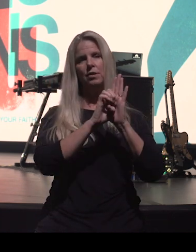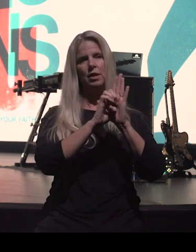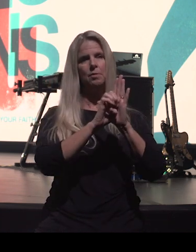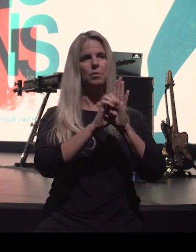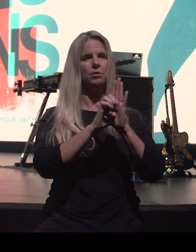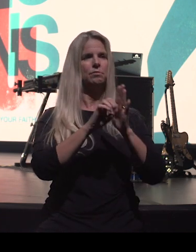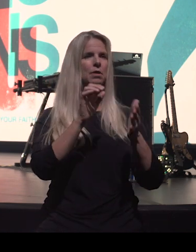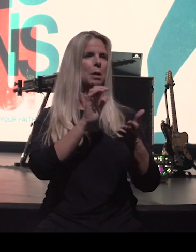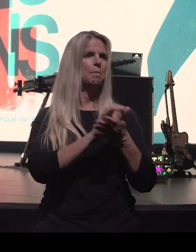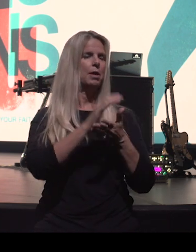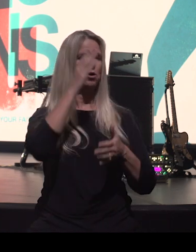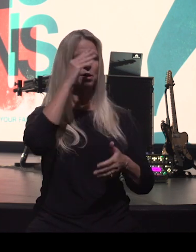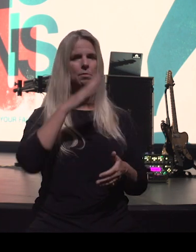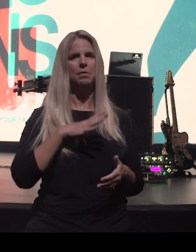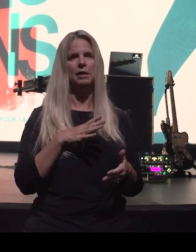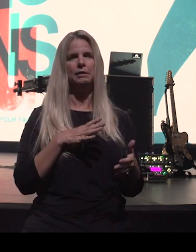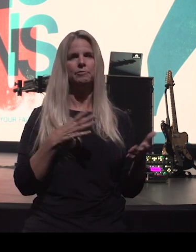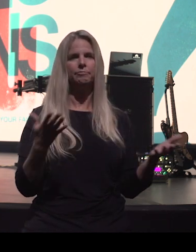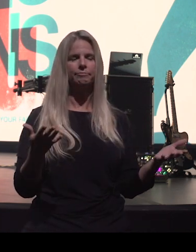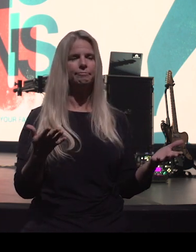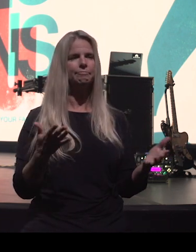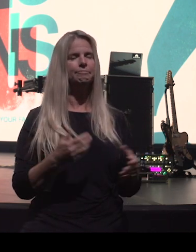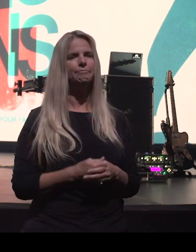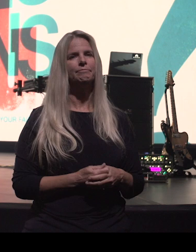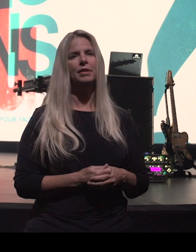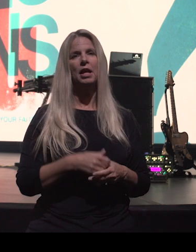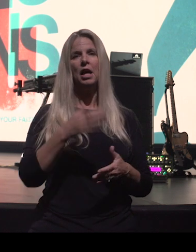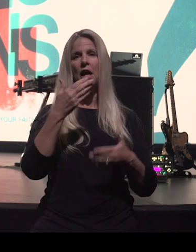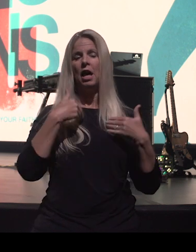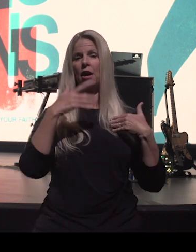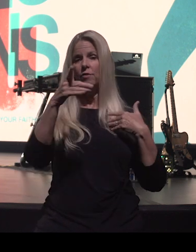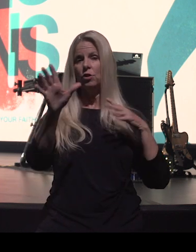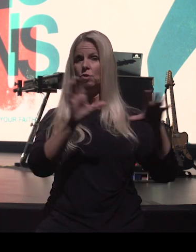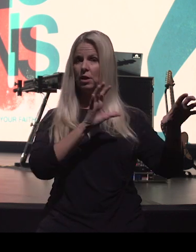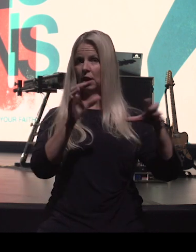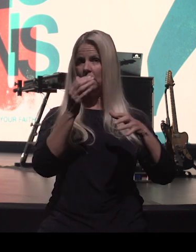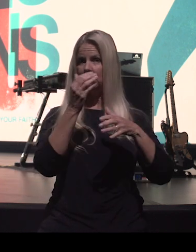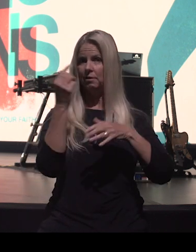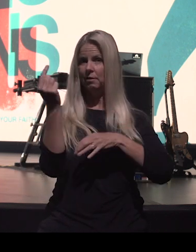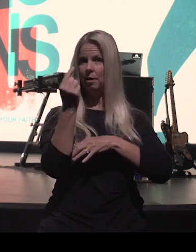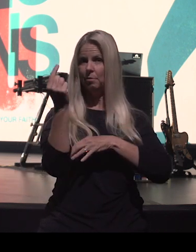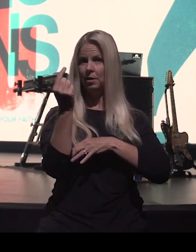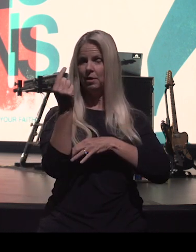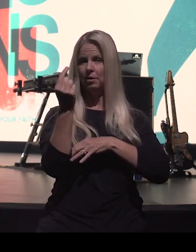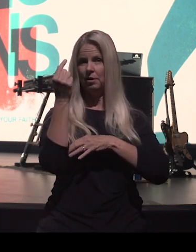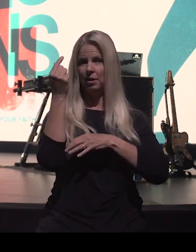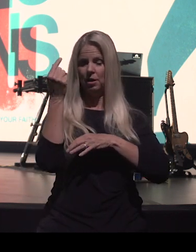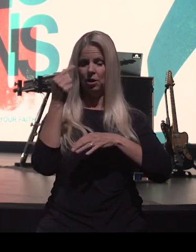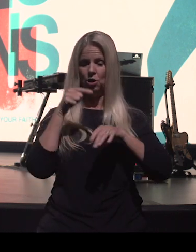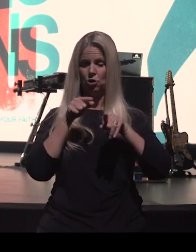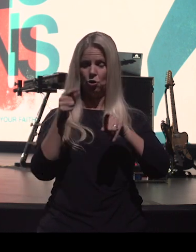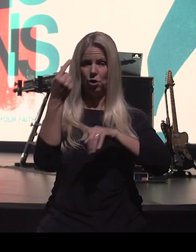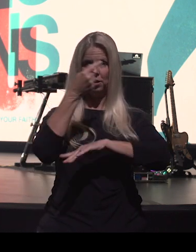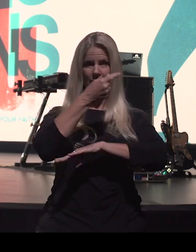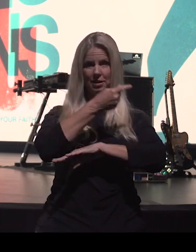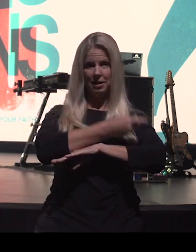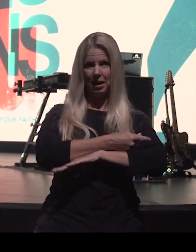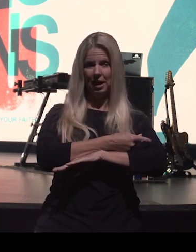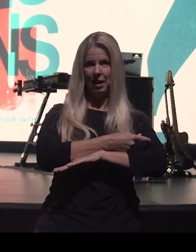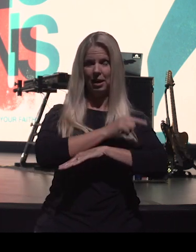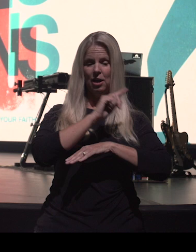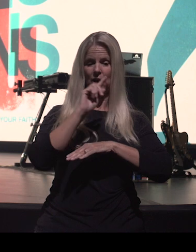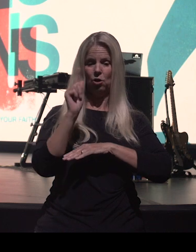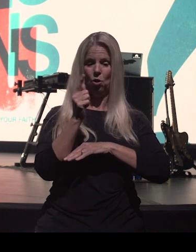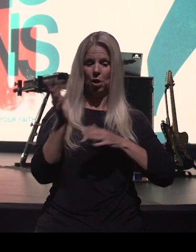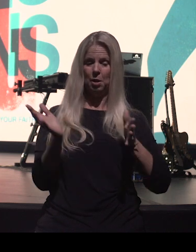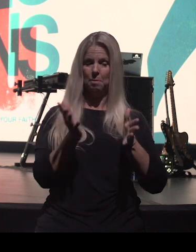you're a married guy here today, have you ever done something during the day for your wife and your whole motive was so you